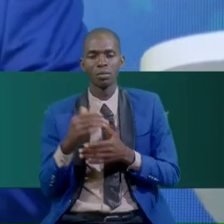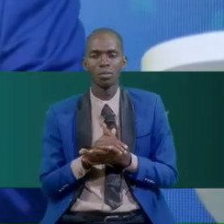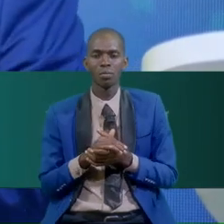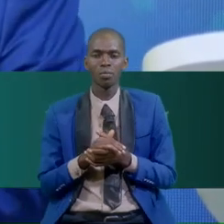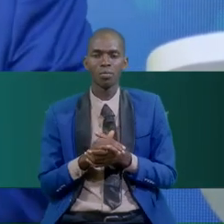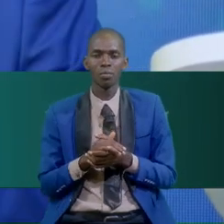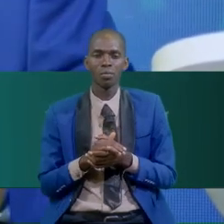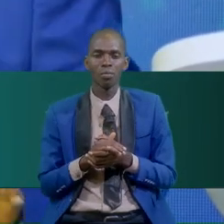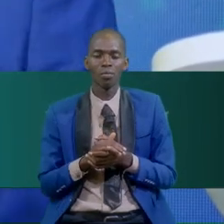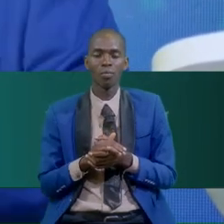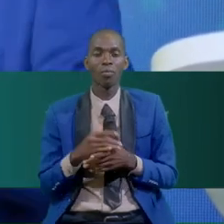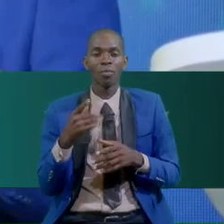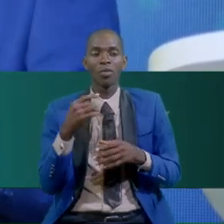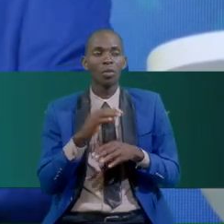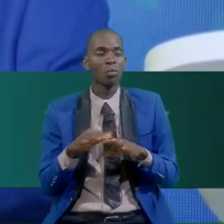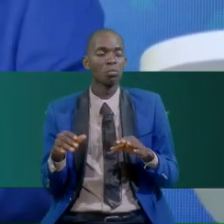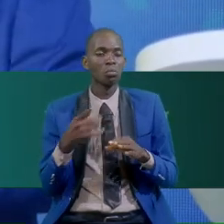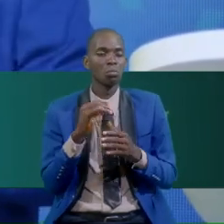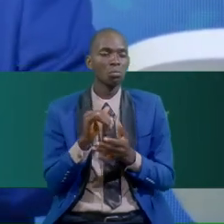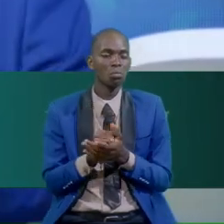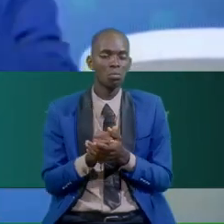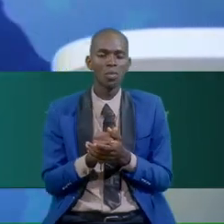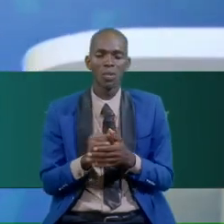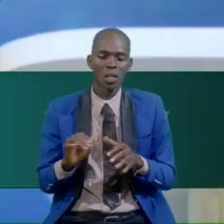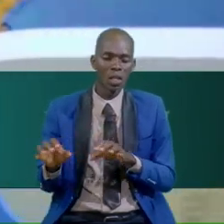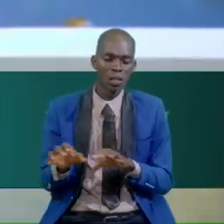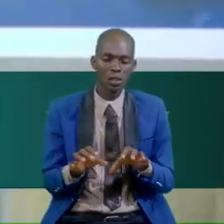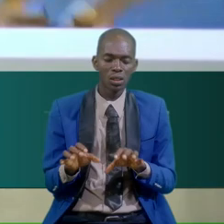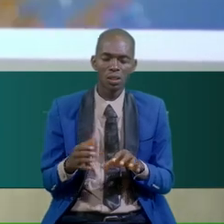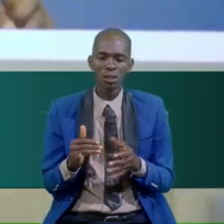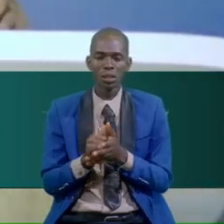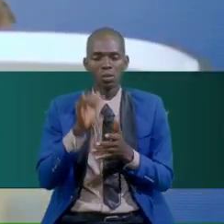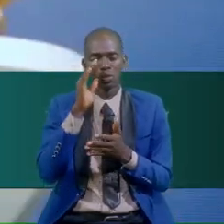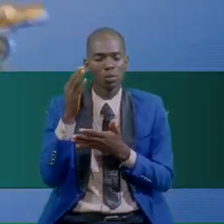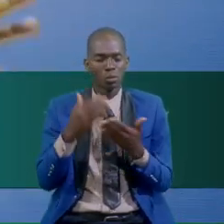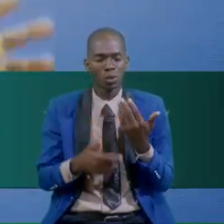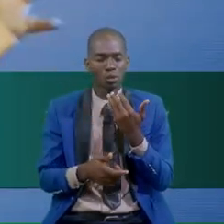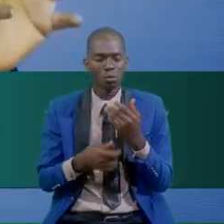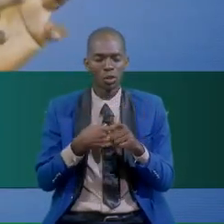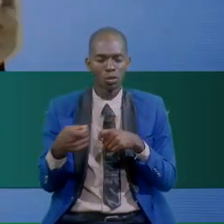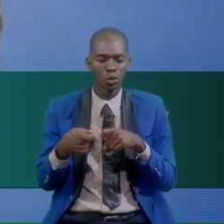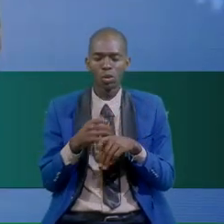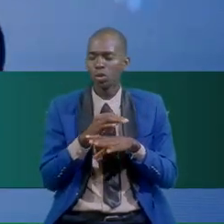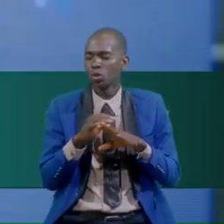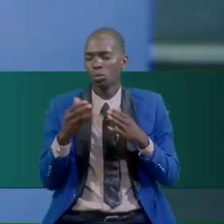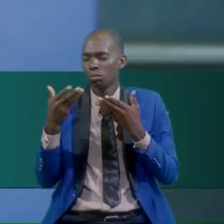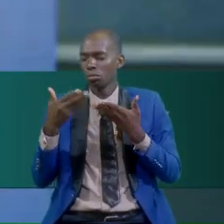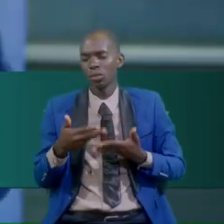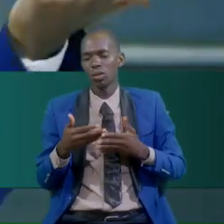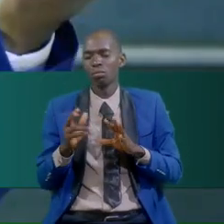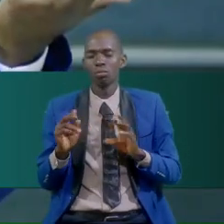Activities that will bring persecution, don't pray like that. But when the load